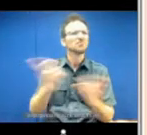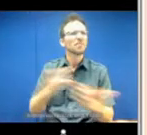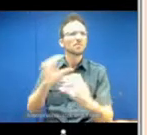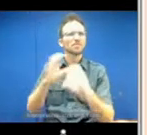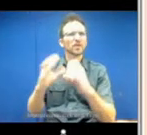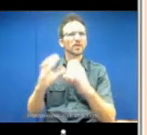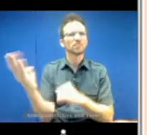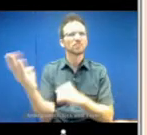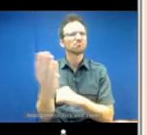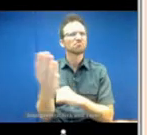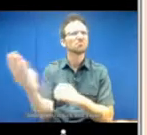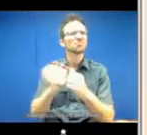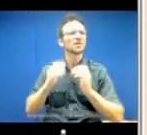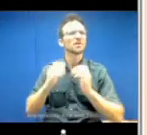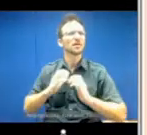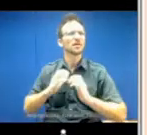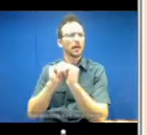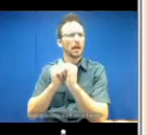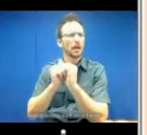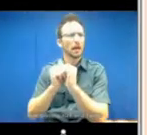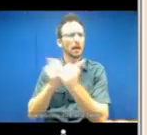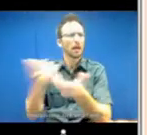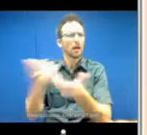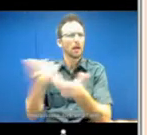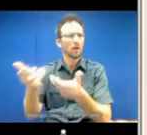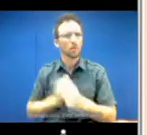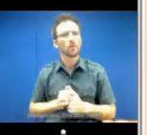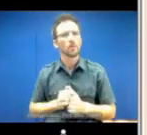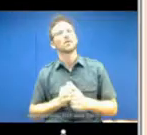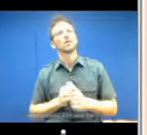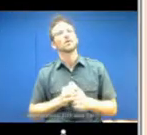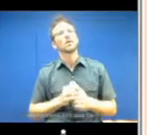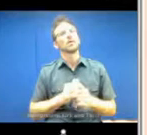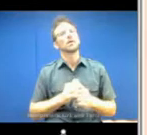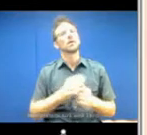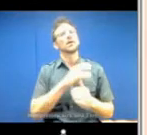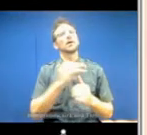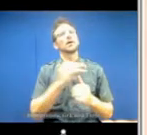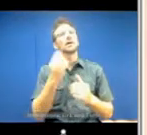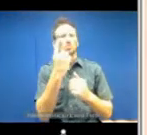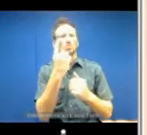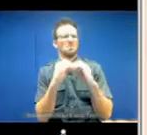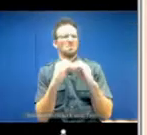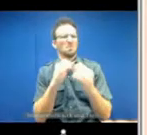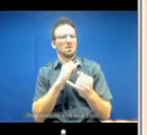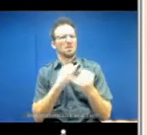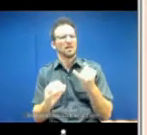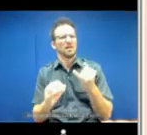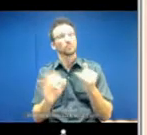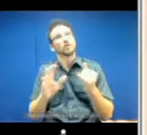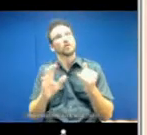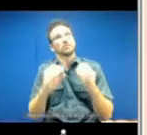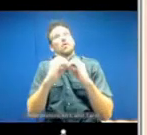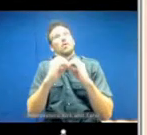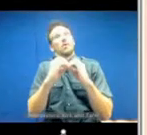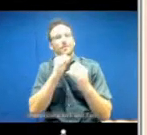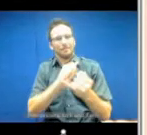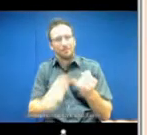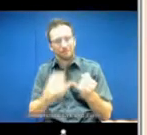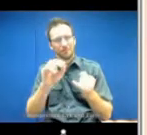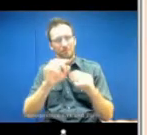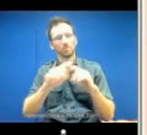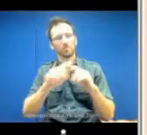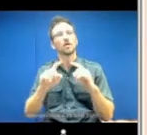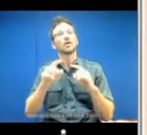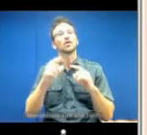And not the final thing, but I think one of the key points that you can make to convince an attorney to hire